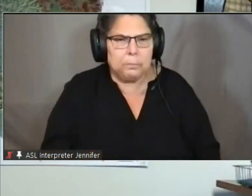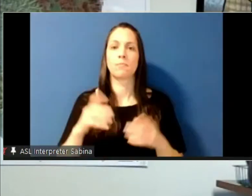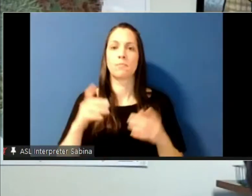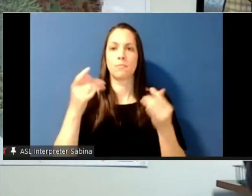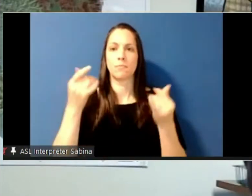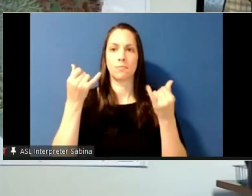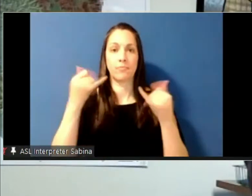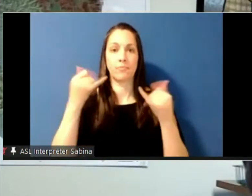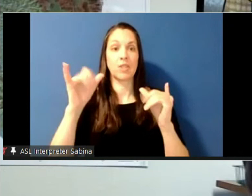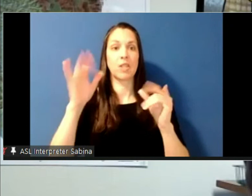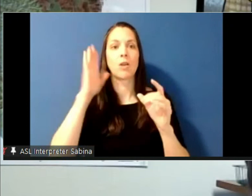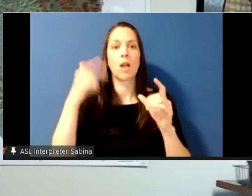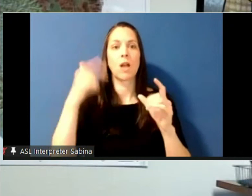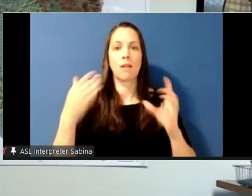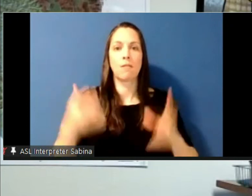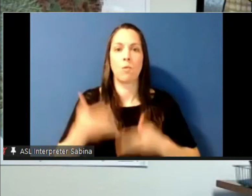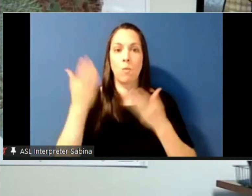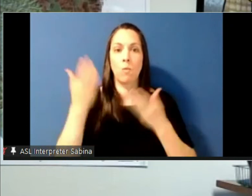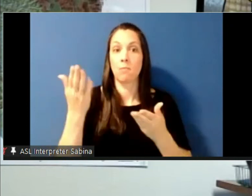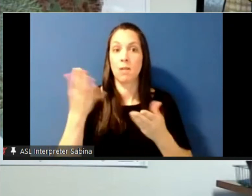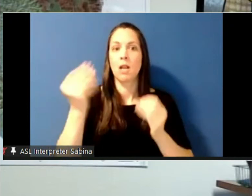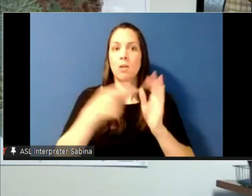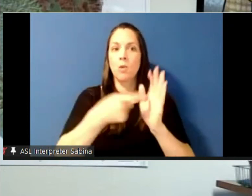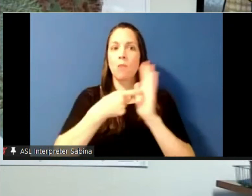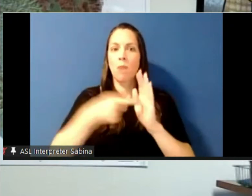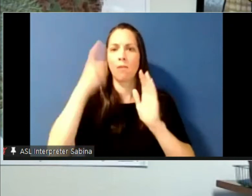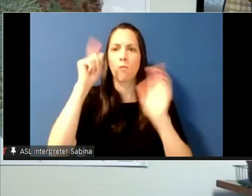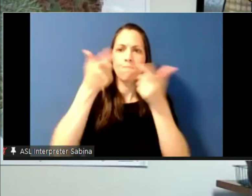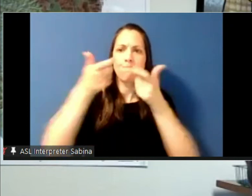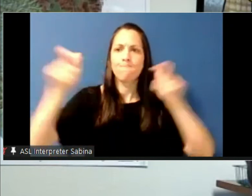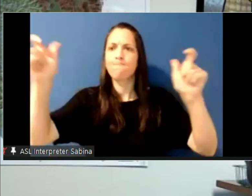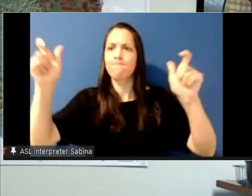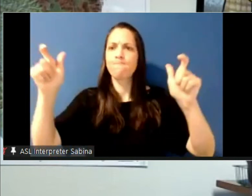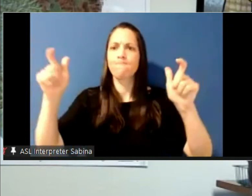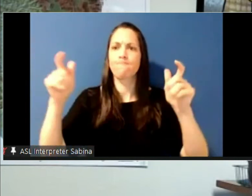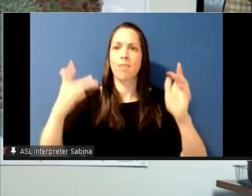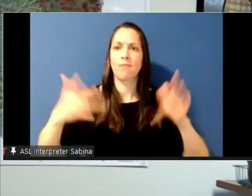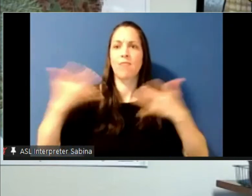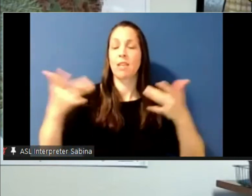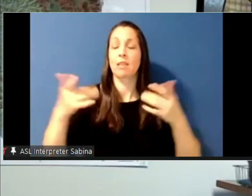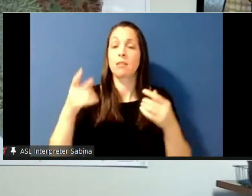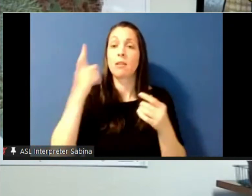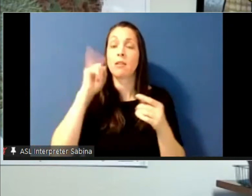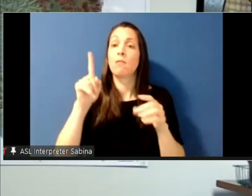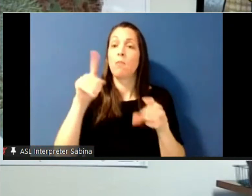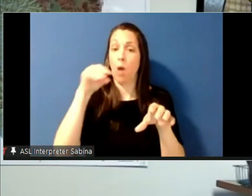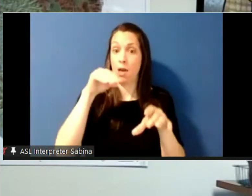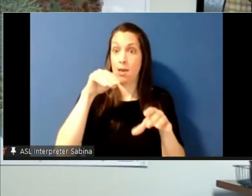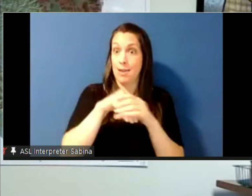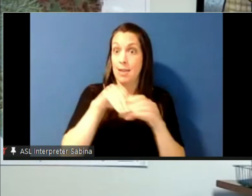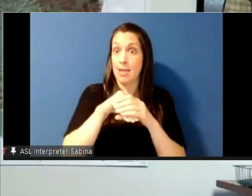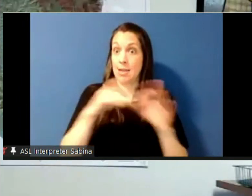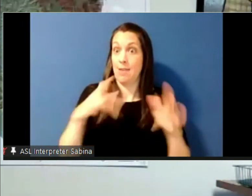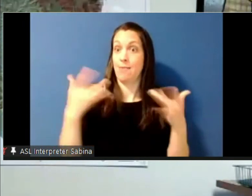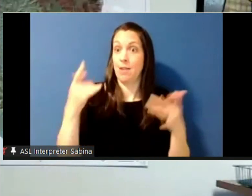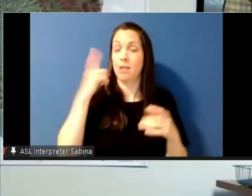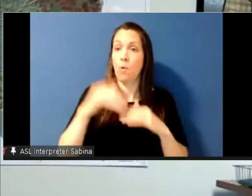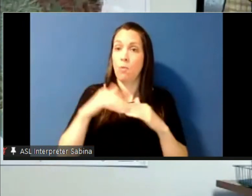recommendations and requirements for mega events. For indoor events greater than